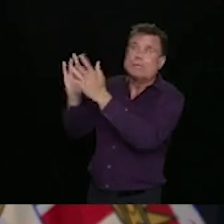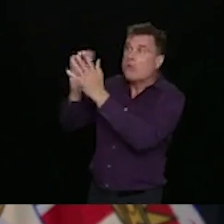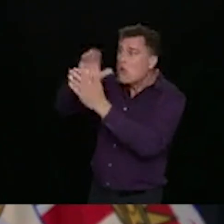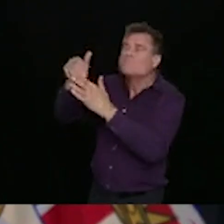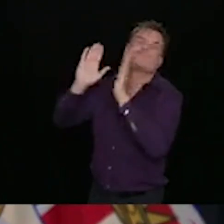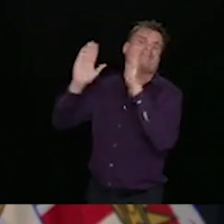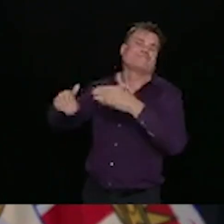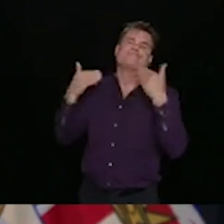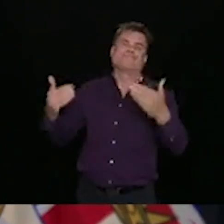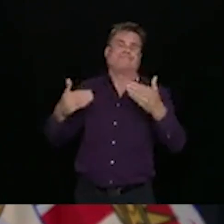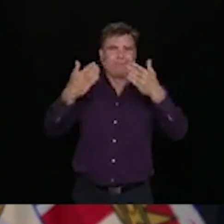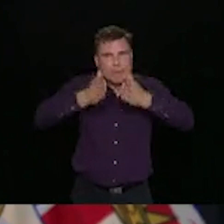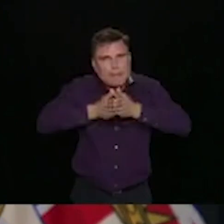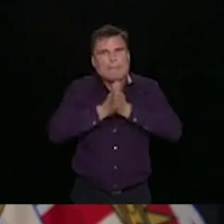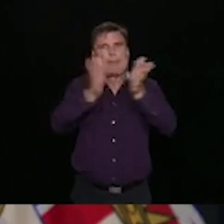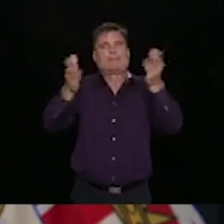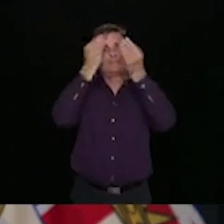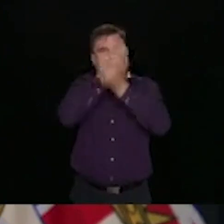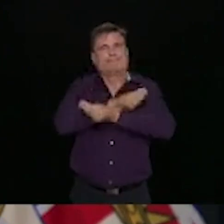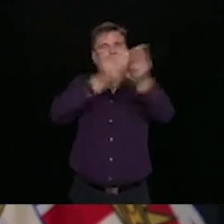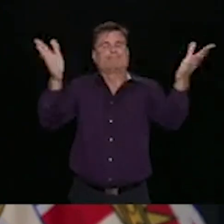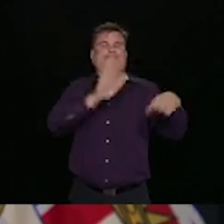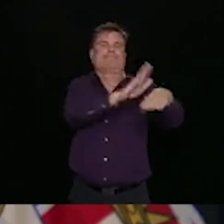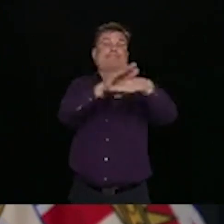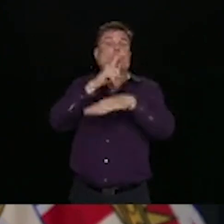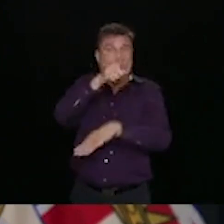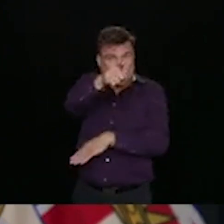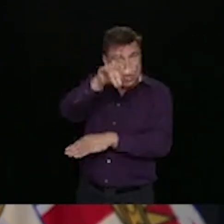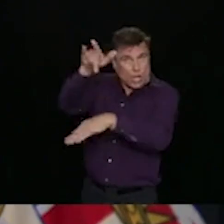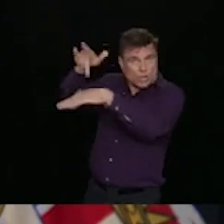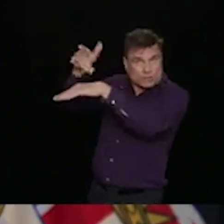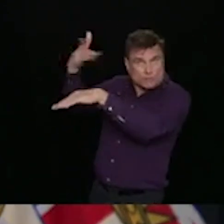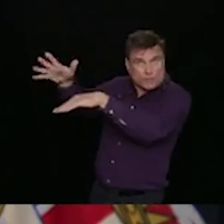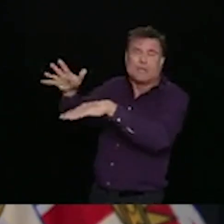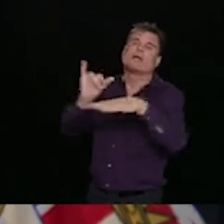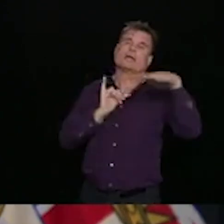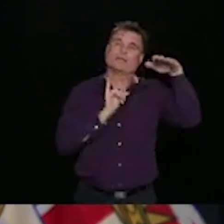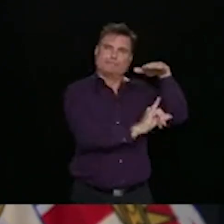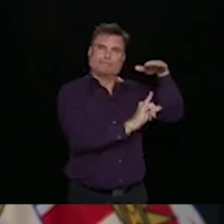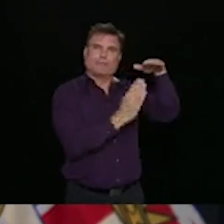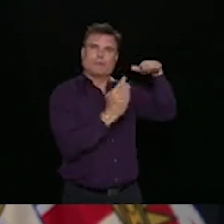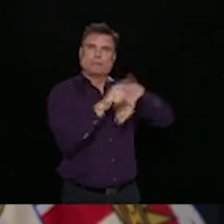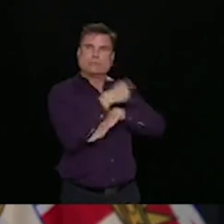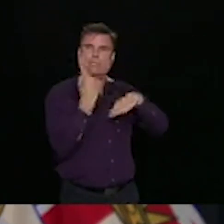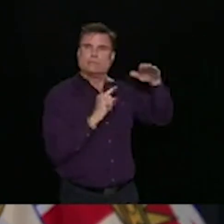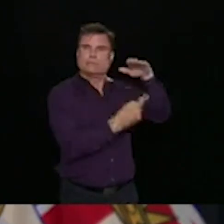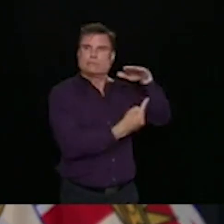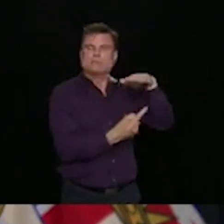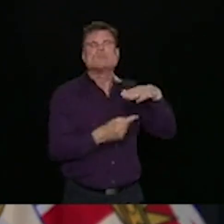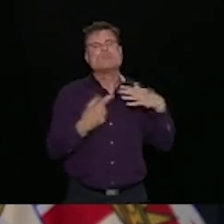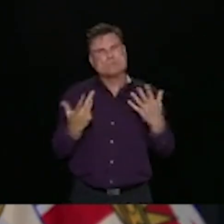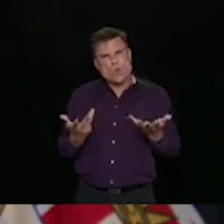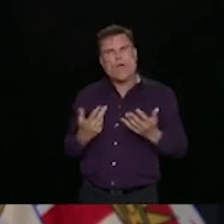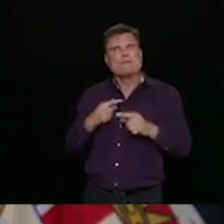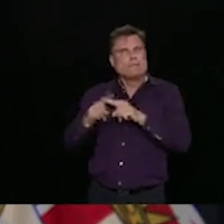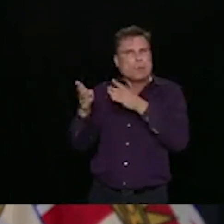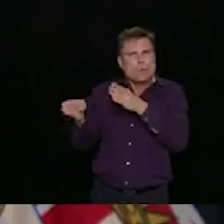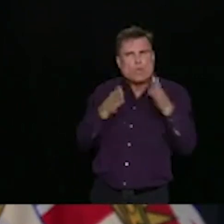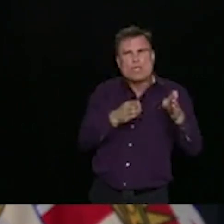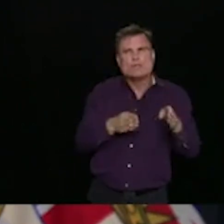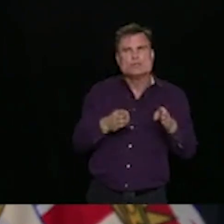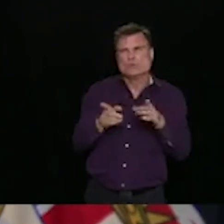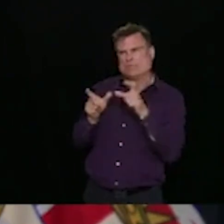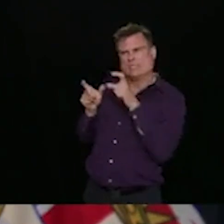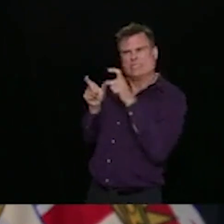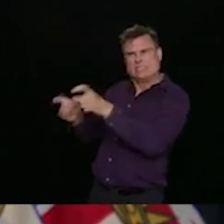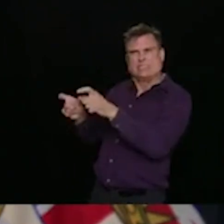information. And that's for two things. One, so we can find people quickly, and that we can find everybody who was there. So we need to reinforce